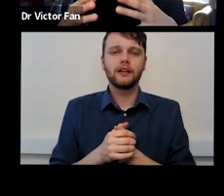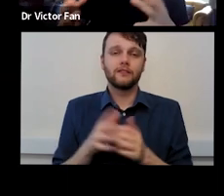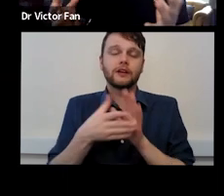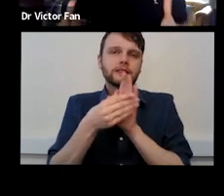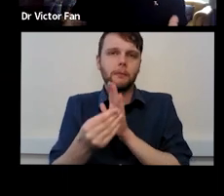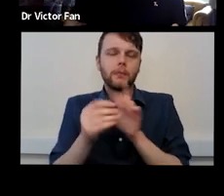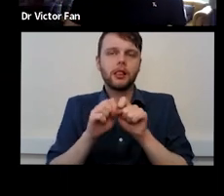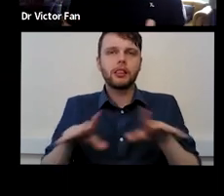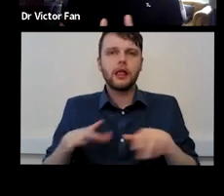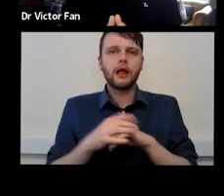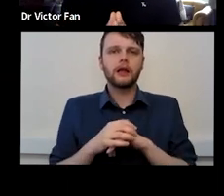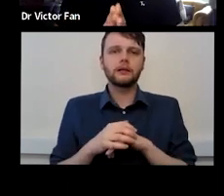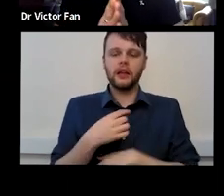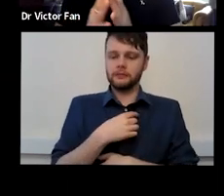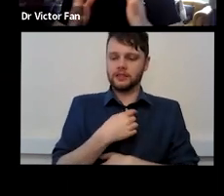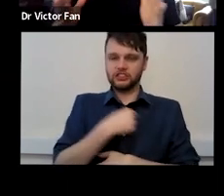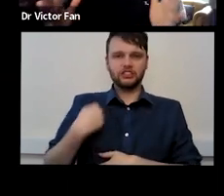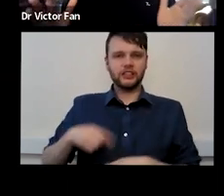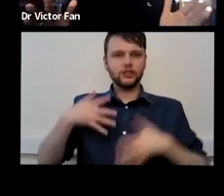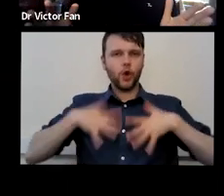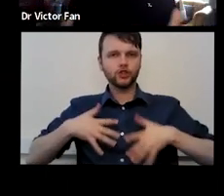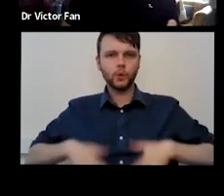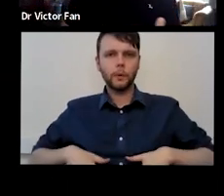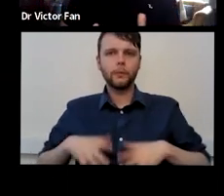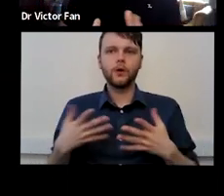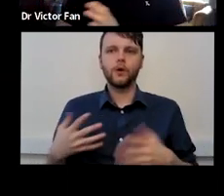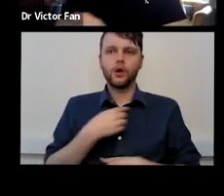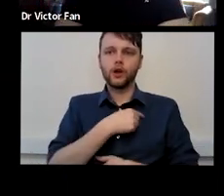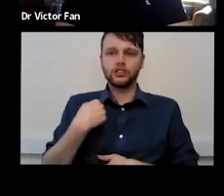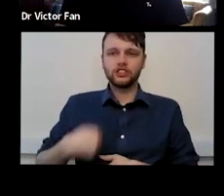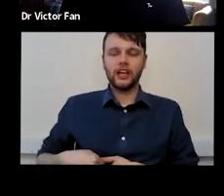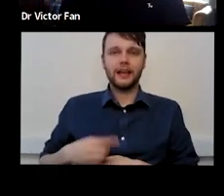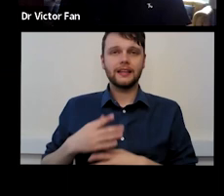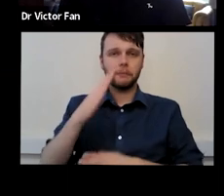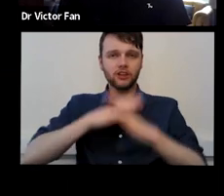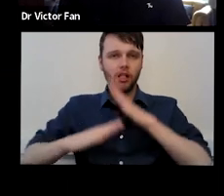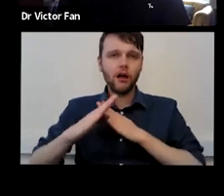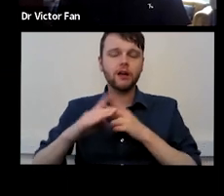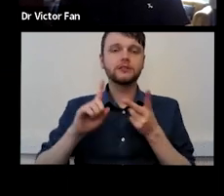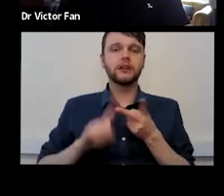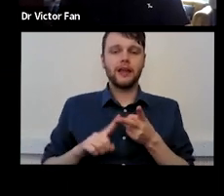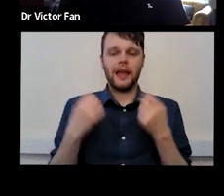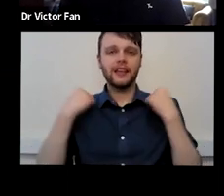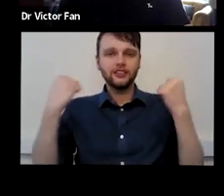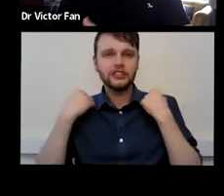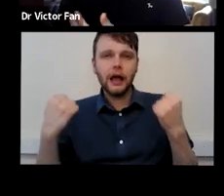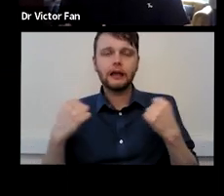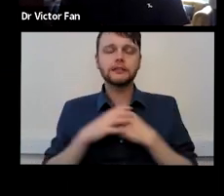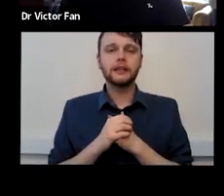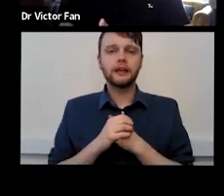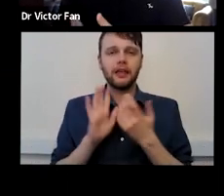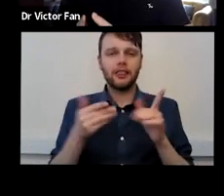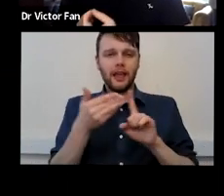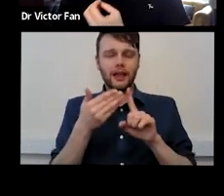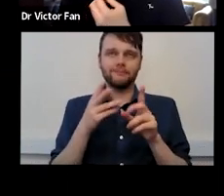example, like Chinese costumes or Chinese martial arts and exercises, in a way or in